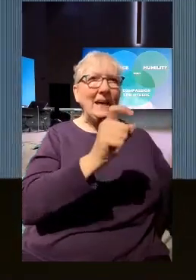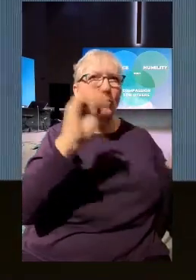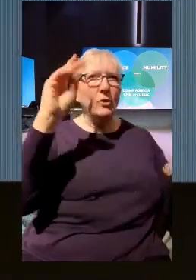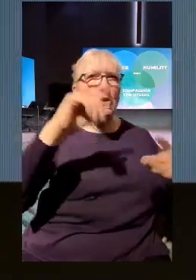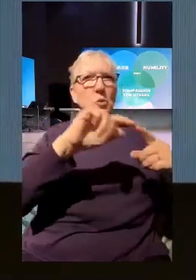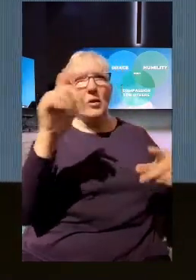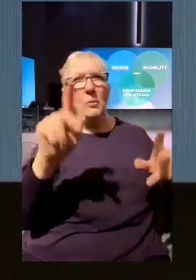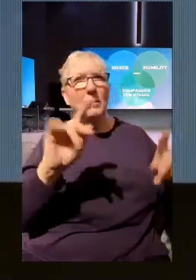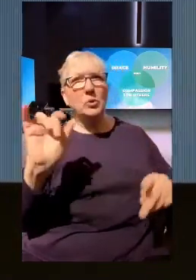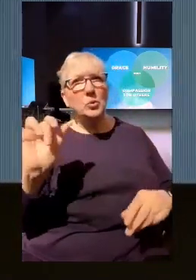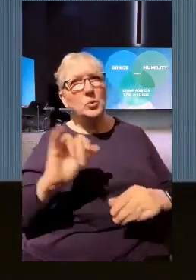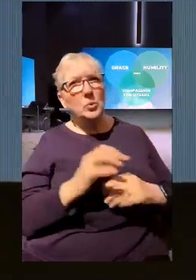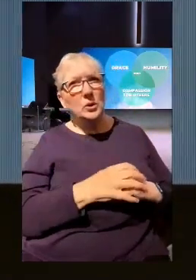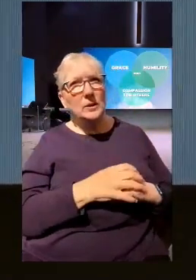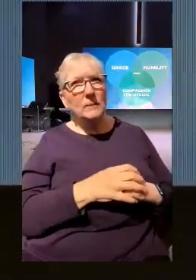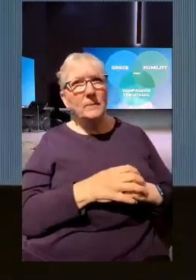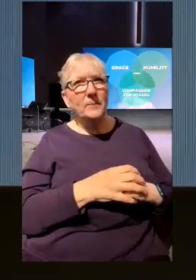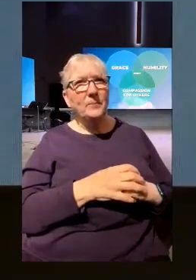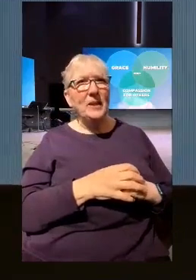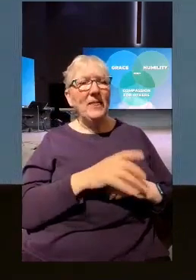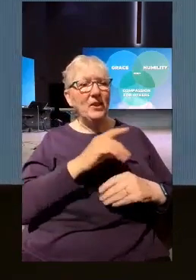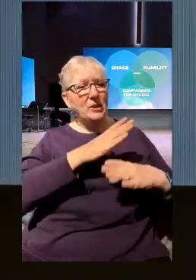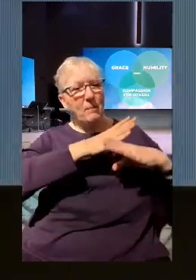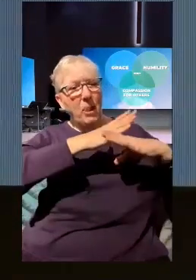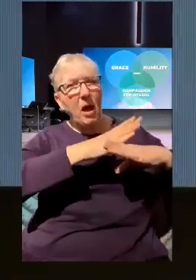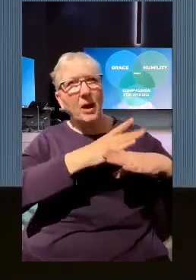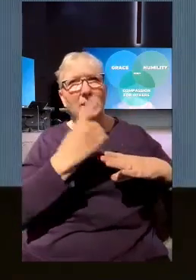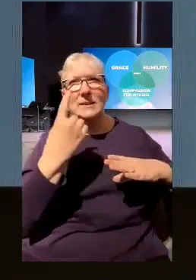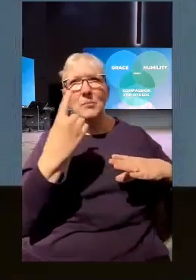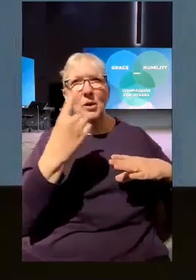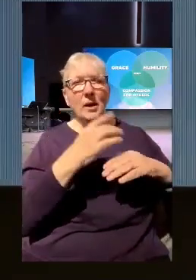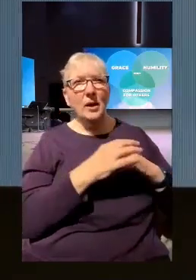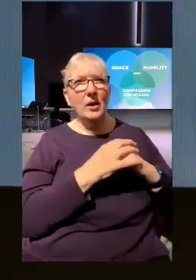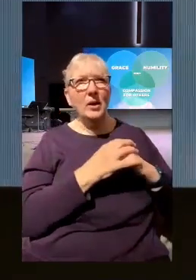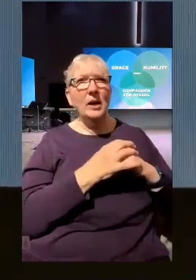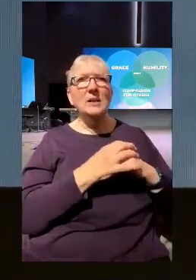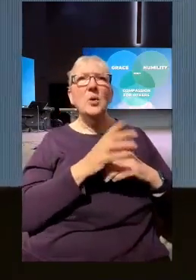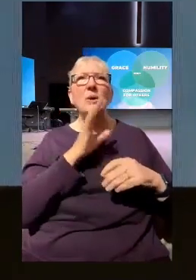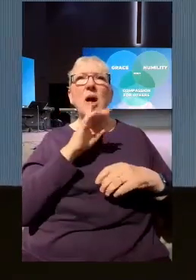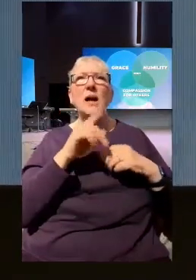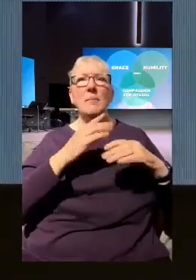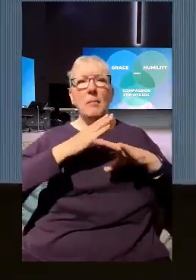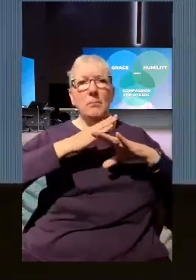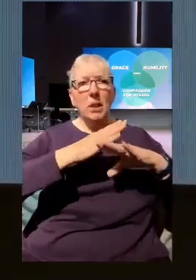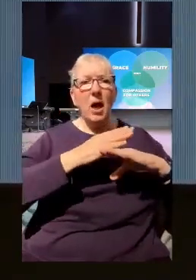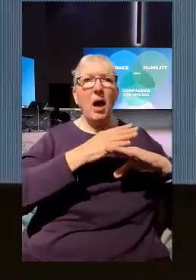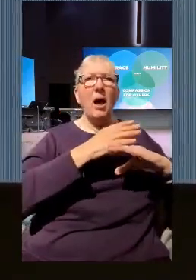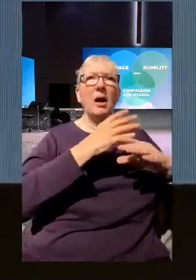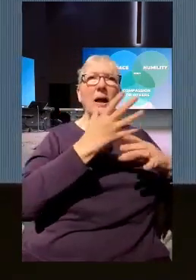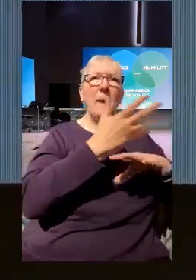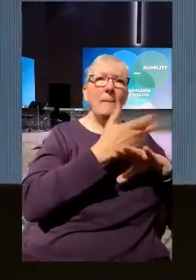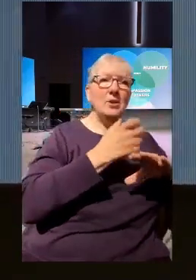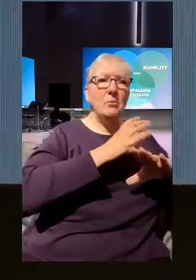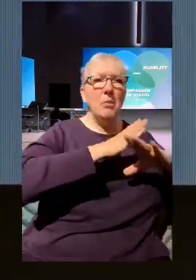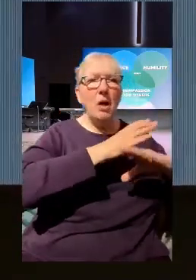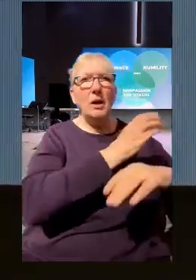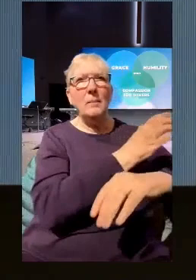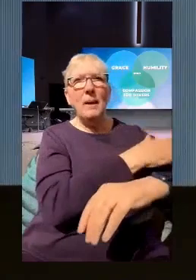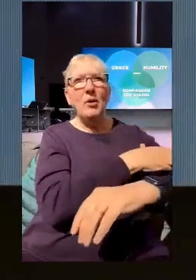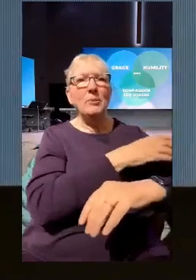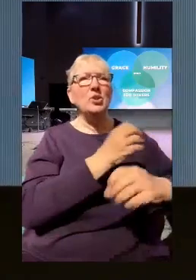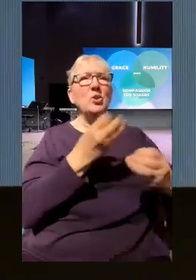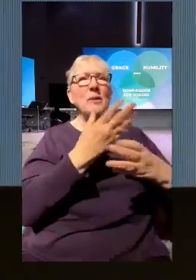And in this story, we've been talking about the blockage of ambition or the blockage of power, but there's so many things that can block our understanding and our experience with God's